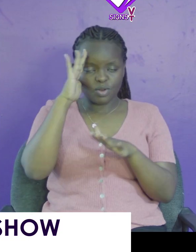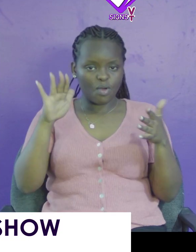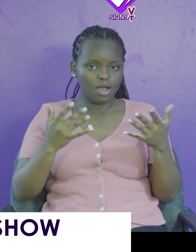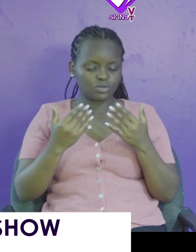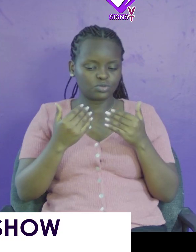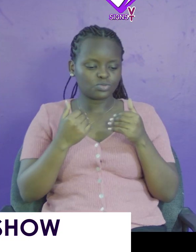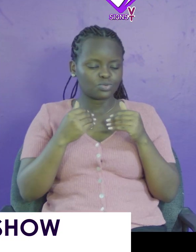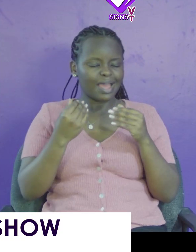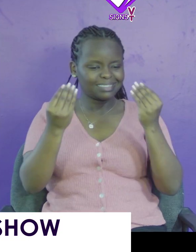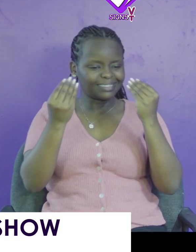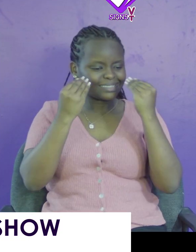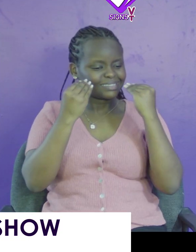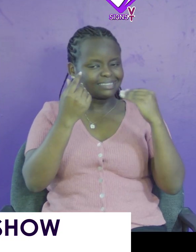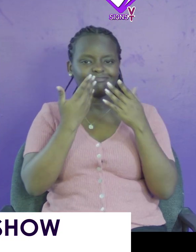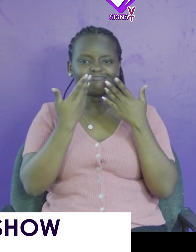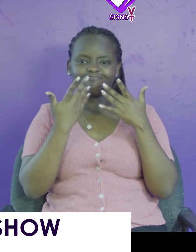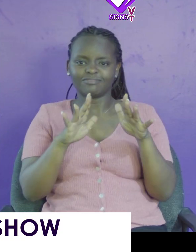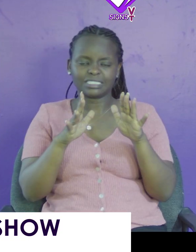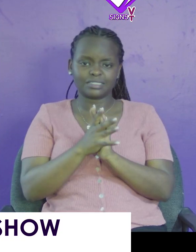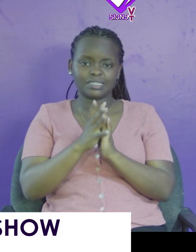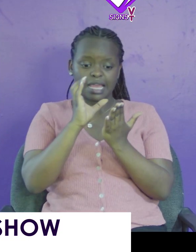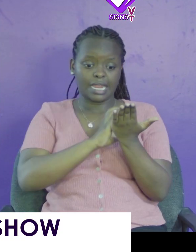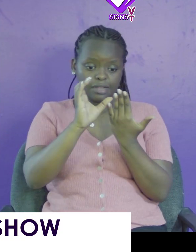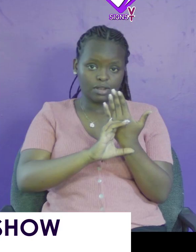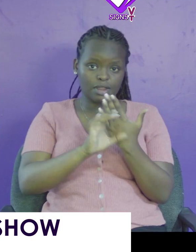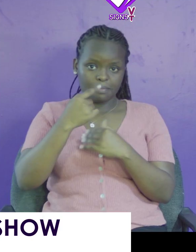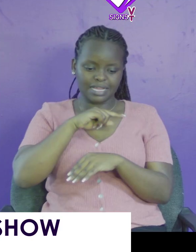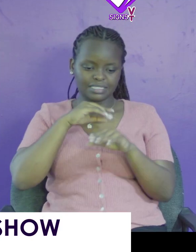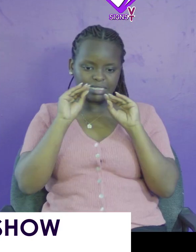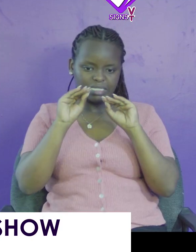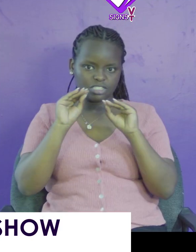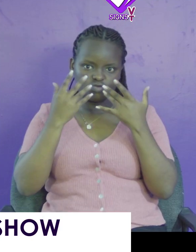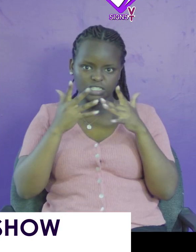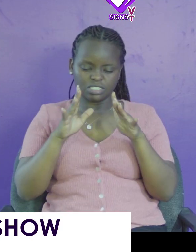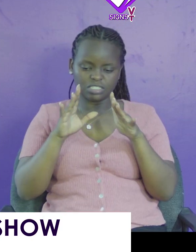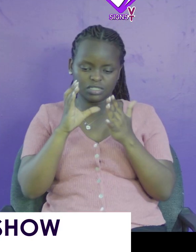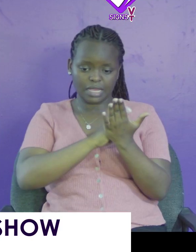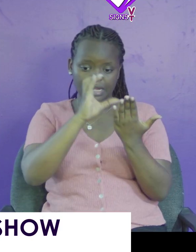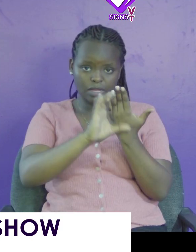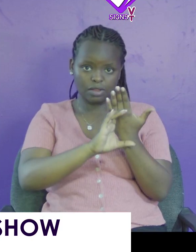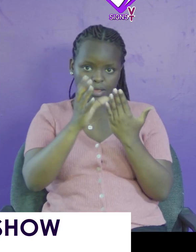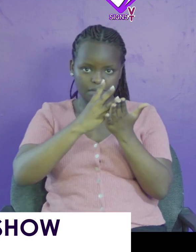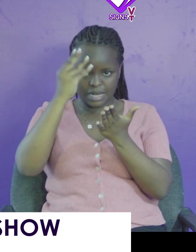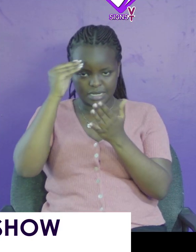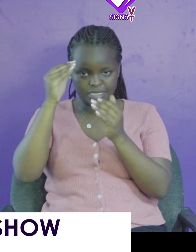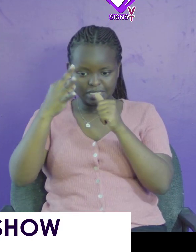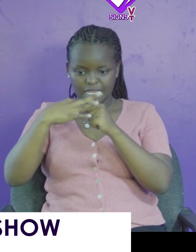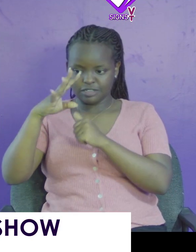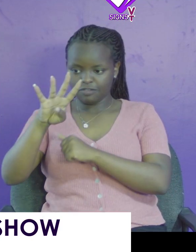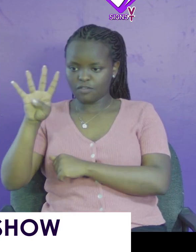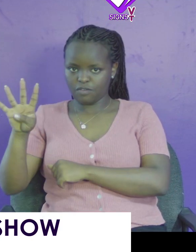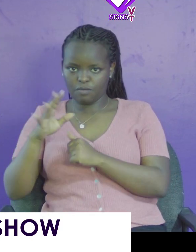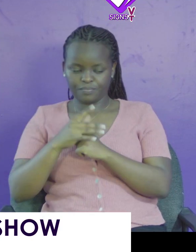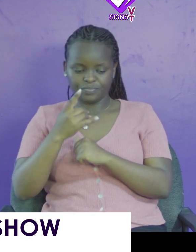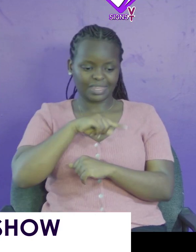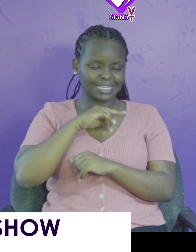been taught. The syllabus that we were taught, like me, the syllabus that I learned was 844 system. Okay. We used